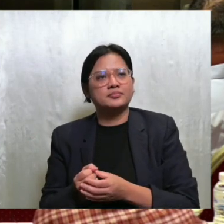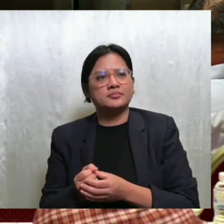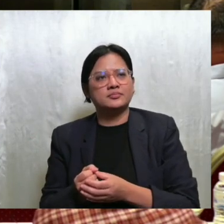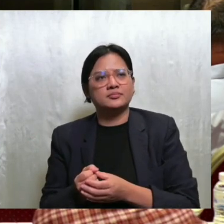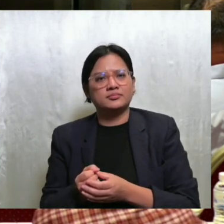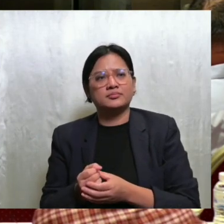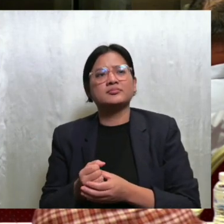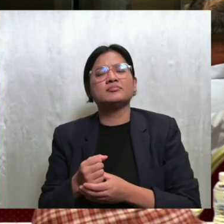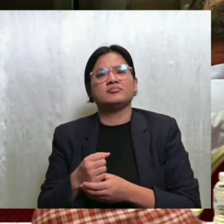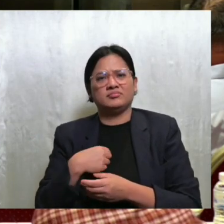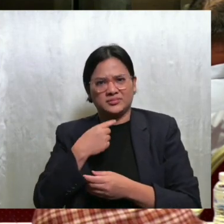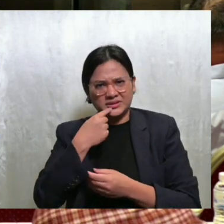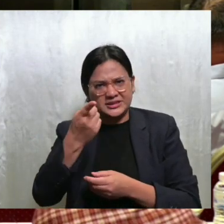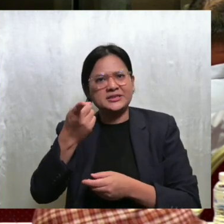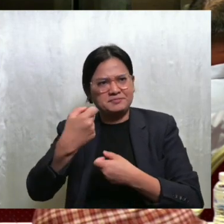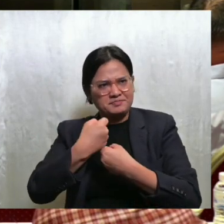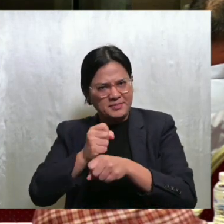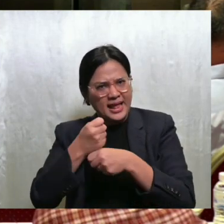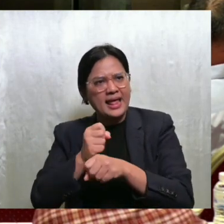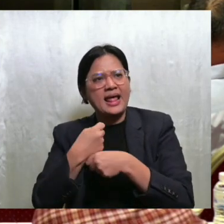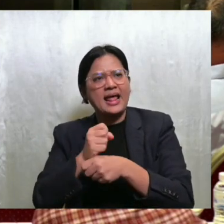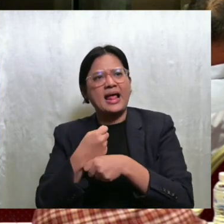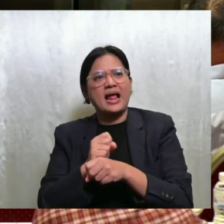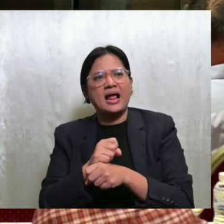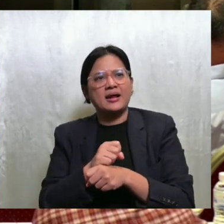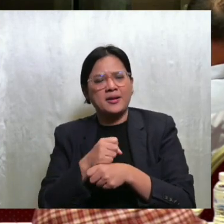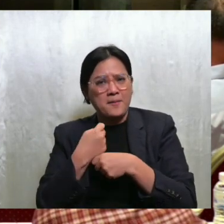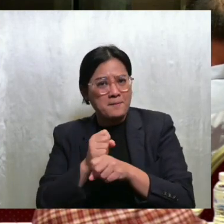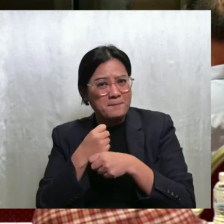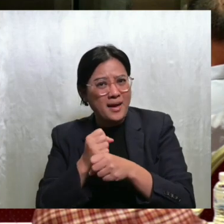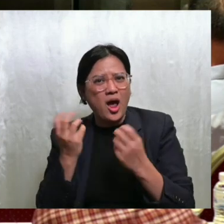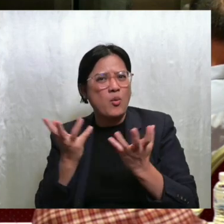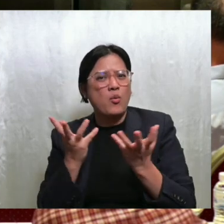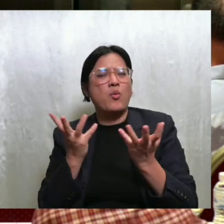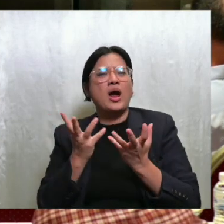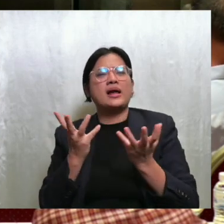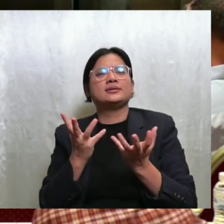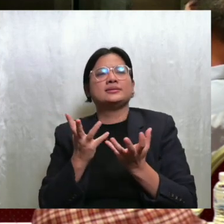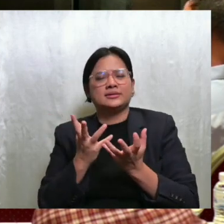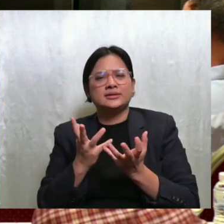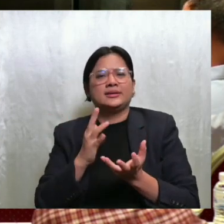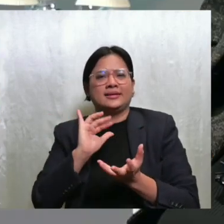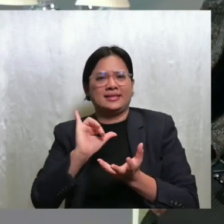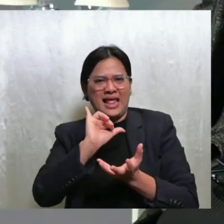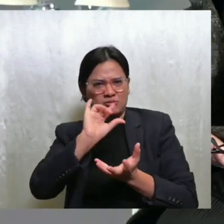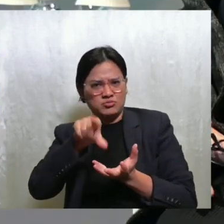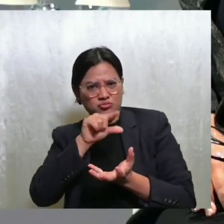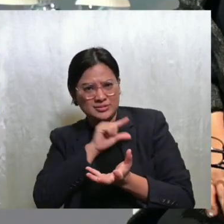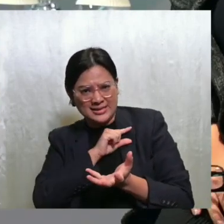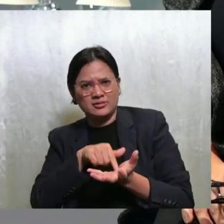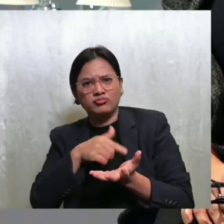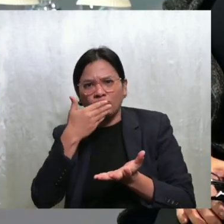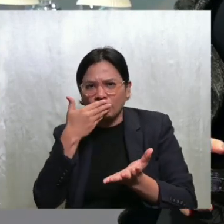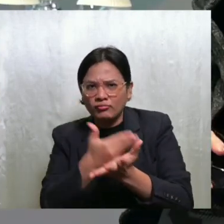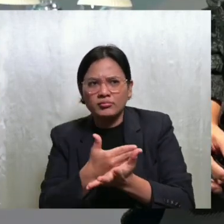education, especially for marginalized communities. As a director and board member of Knowledge Platform, leading a team of